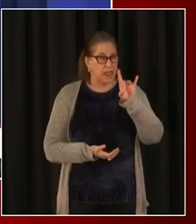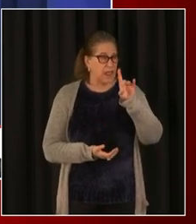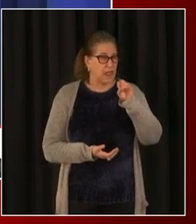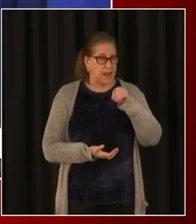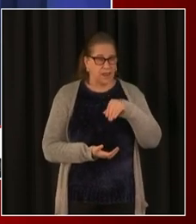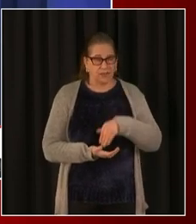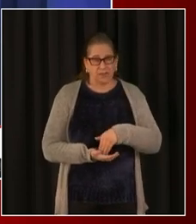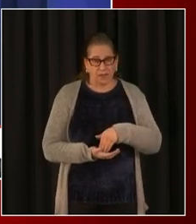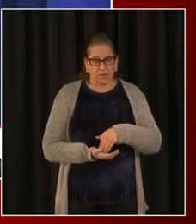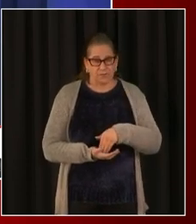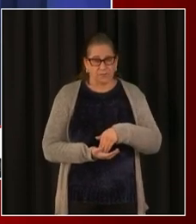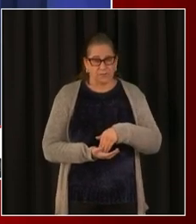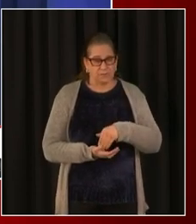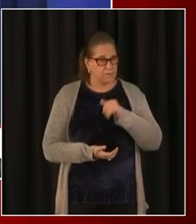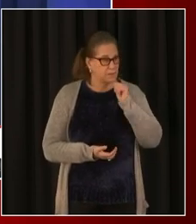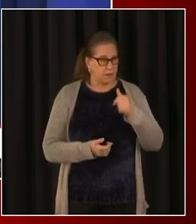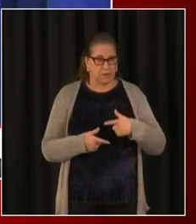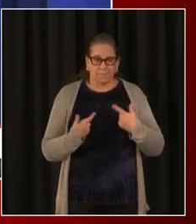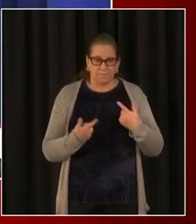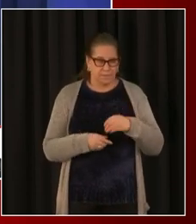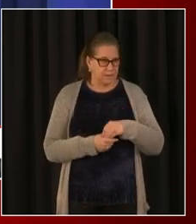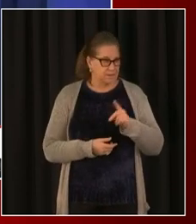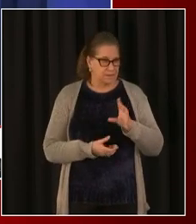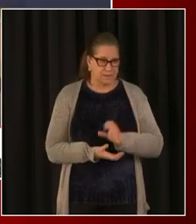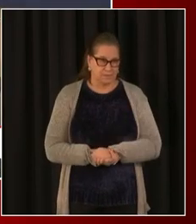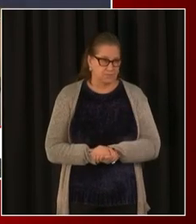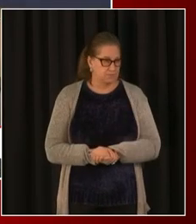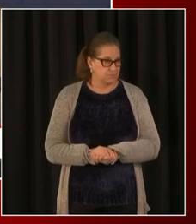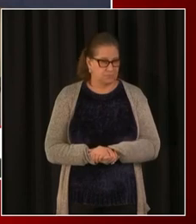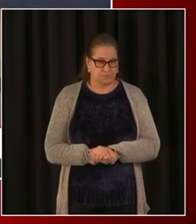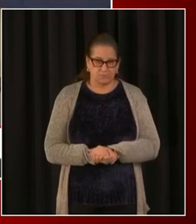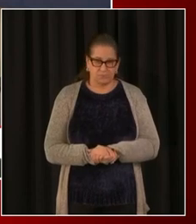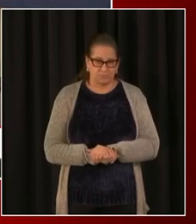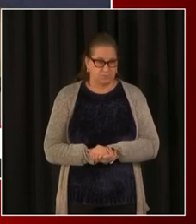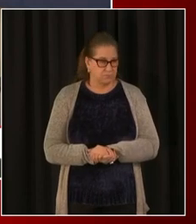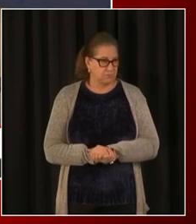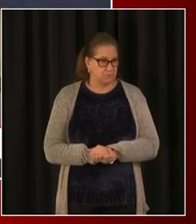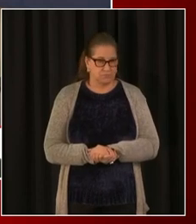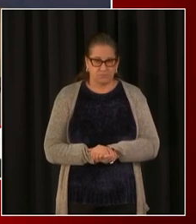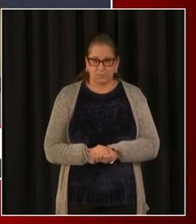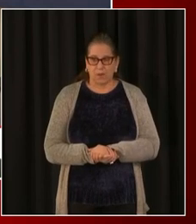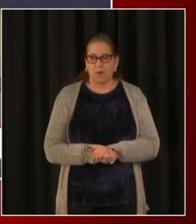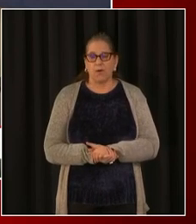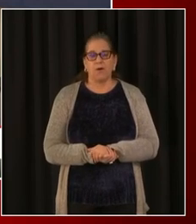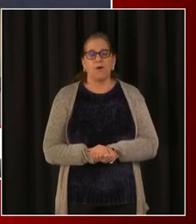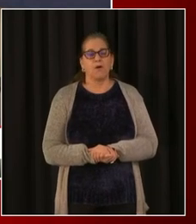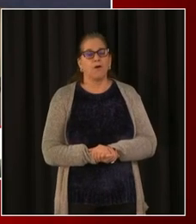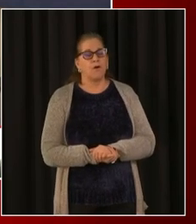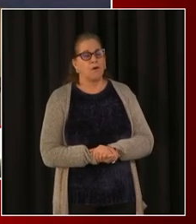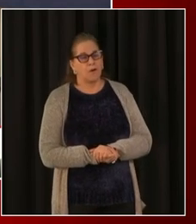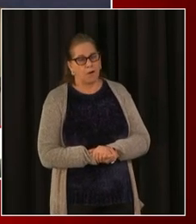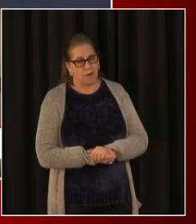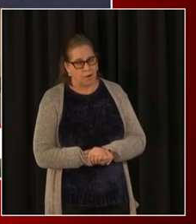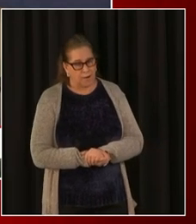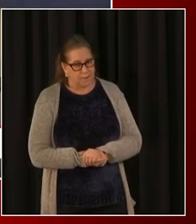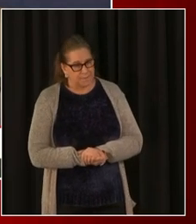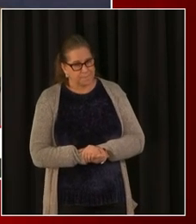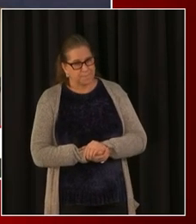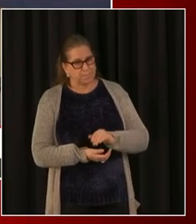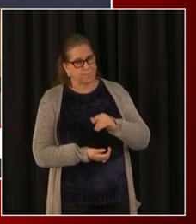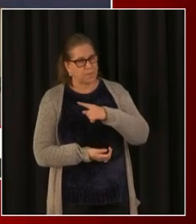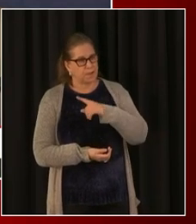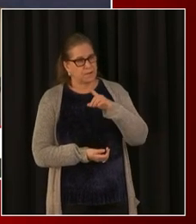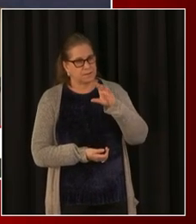this report of a memo that went out to DC Council saying that there was concern that a successful insurrection